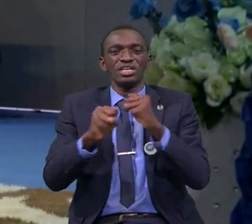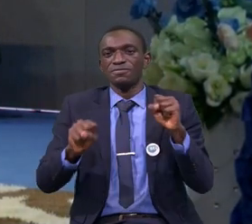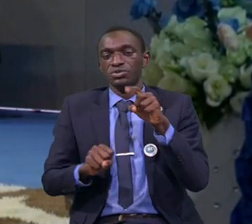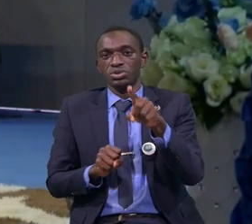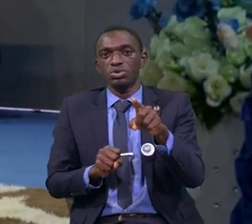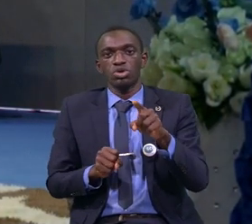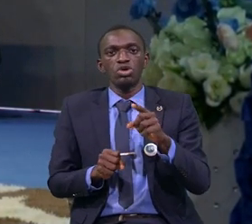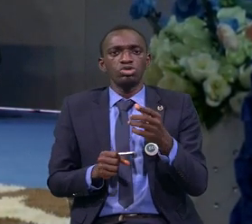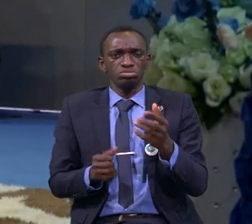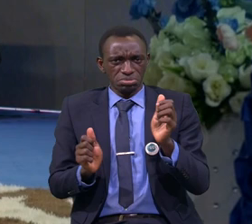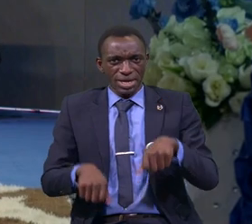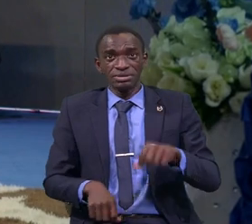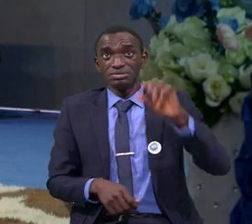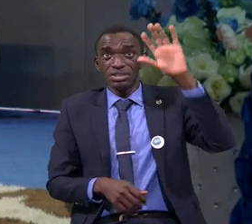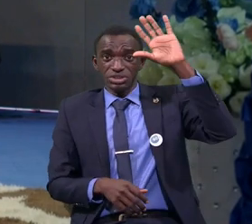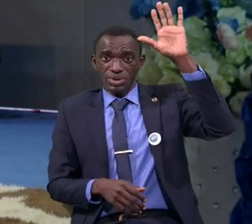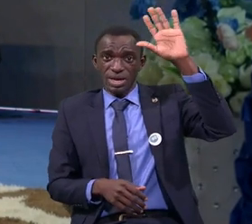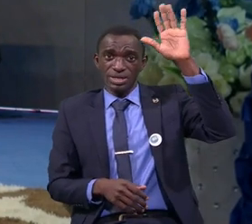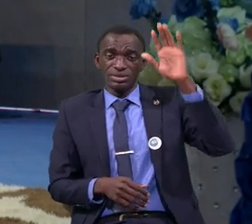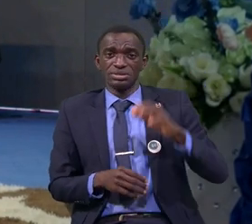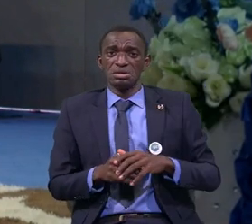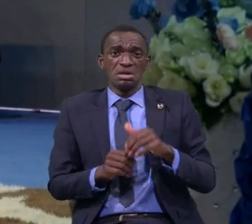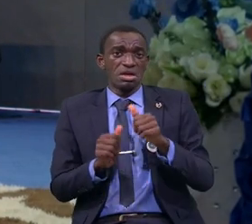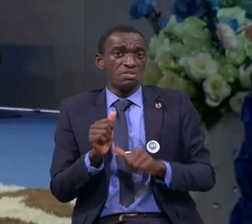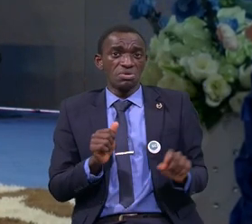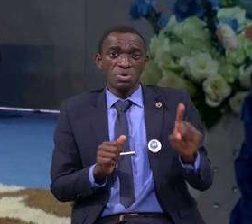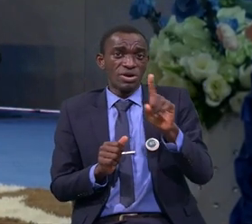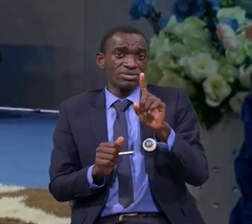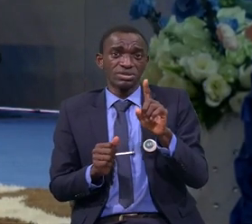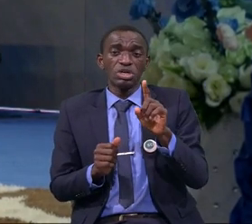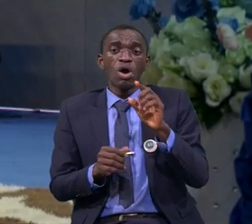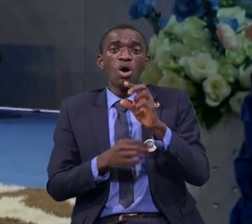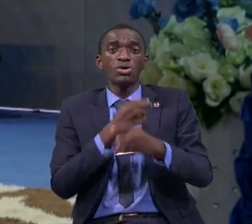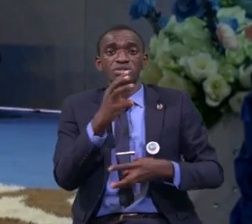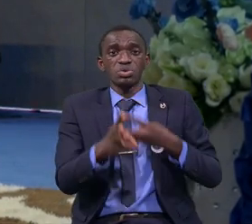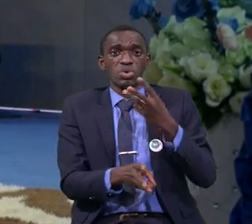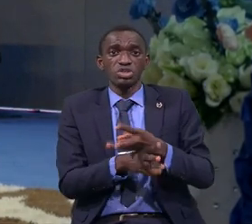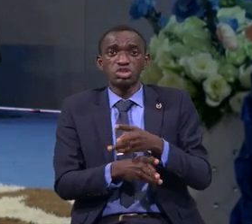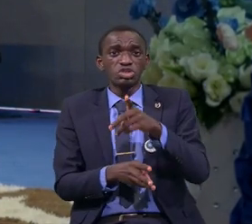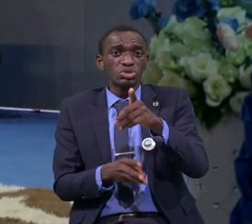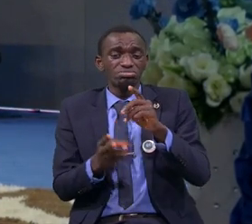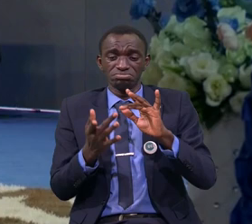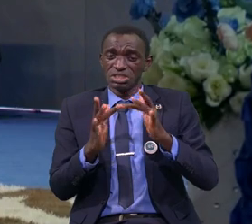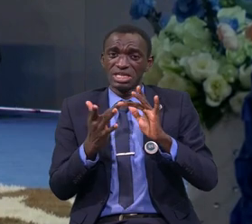there. Every congregation, we are all over the world, raise up your hand there.